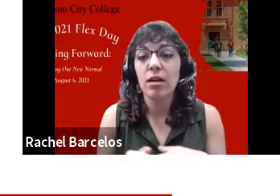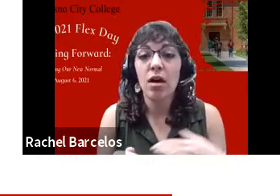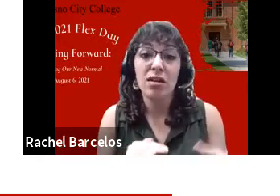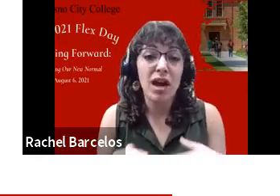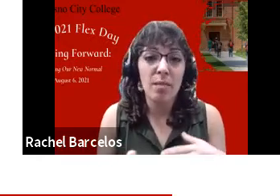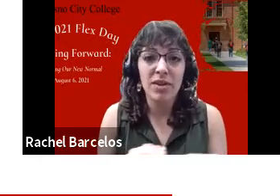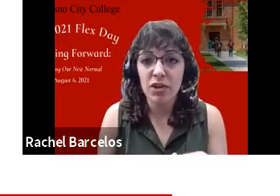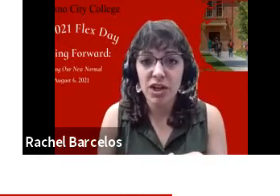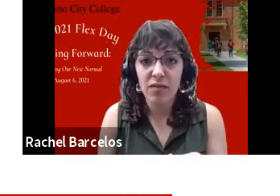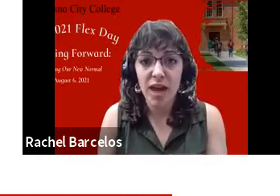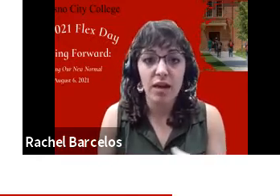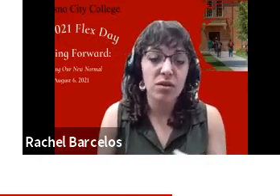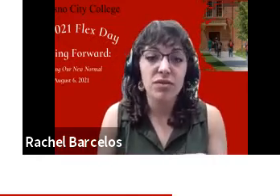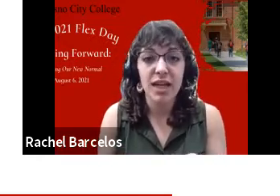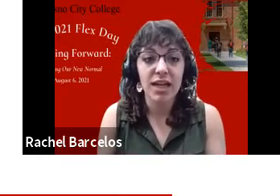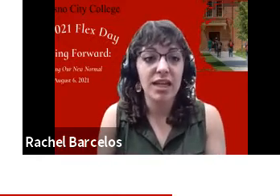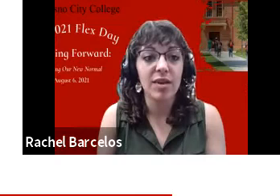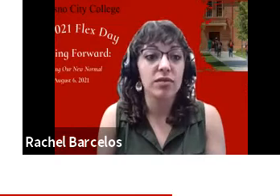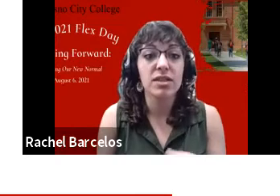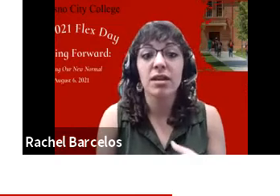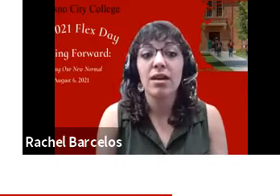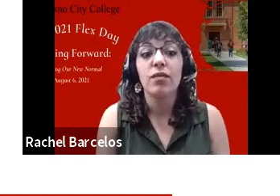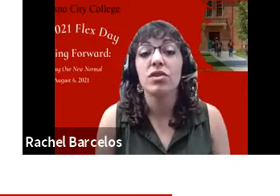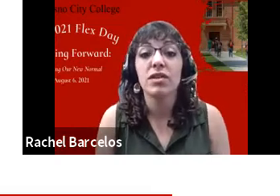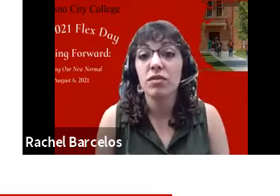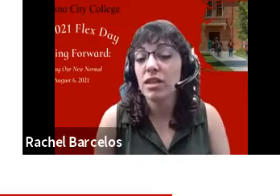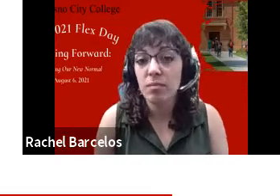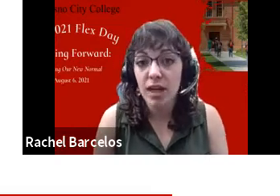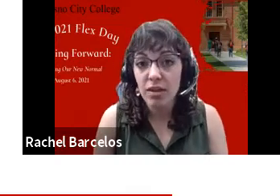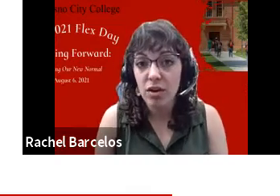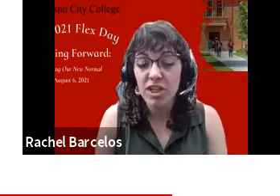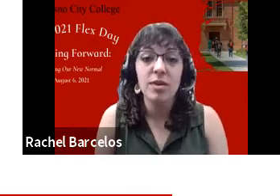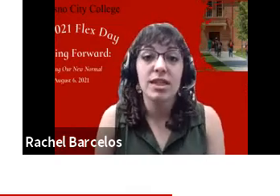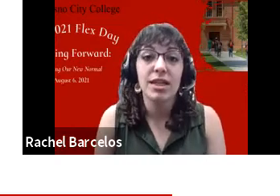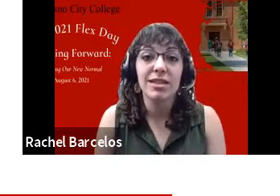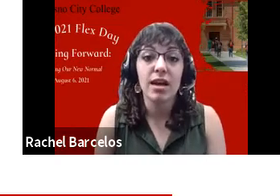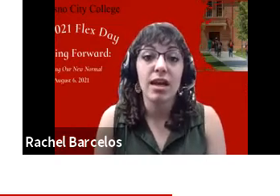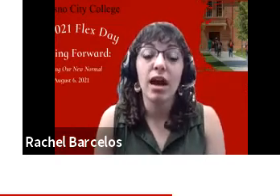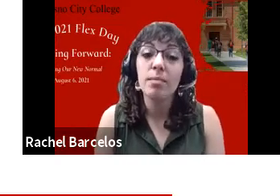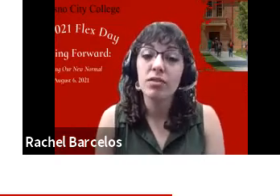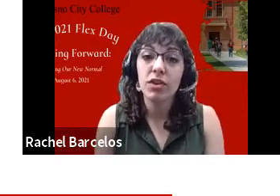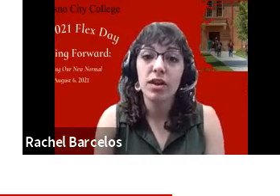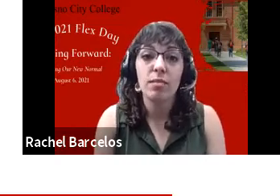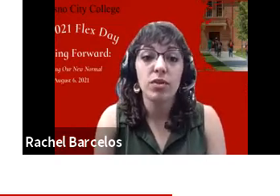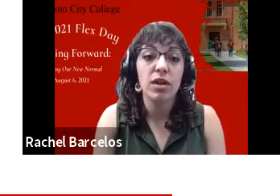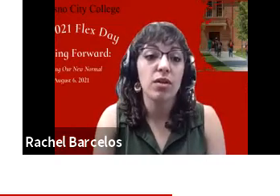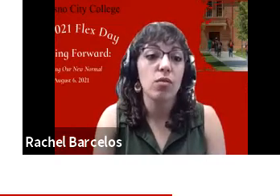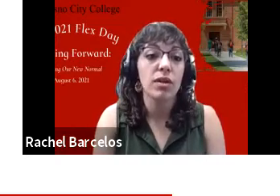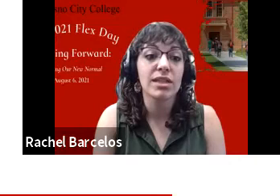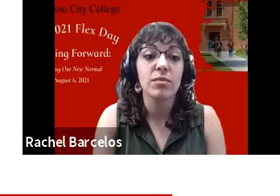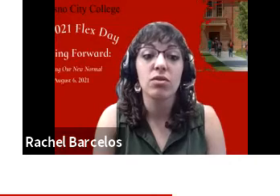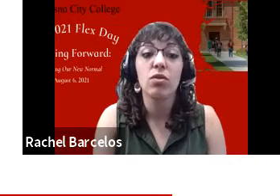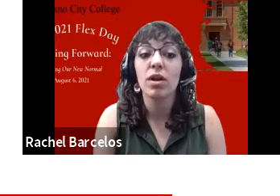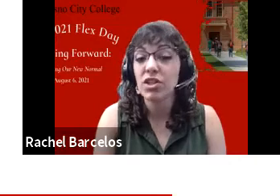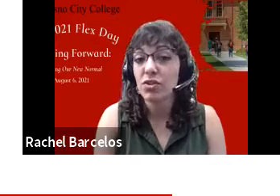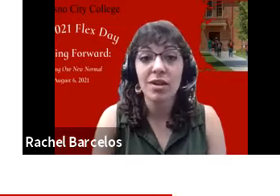the hard copy version of that or losing it in emails. Of course, if you need to make other arrangements and it's not an option for you to upload it, or